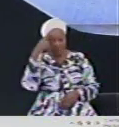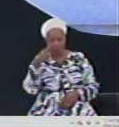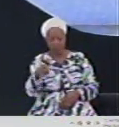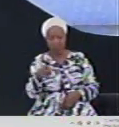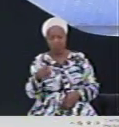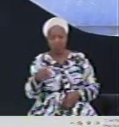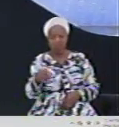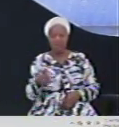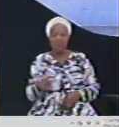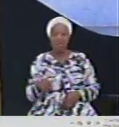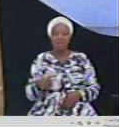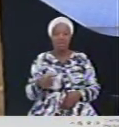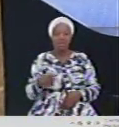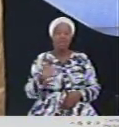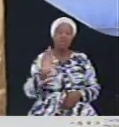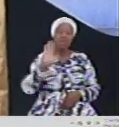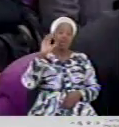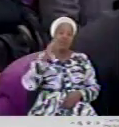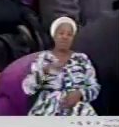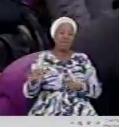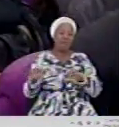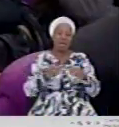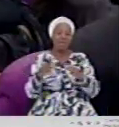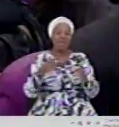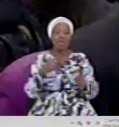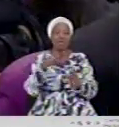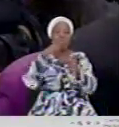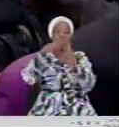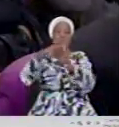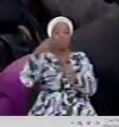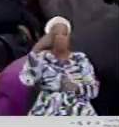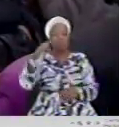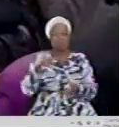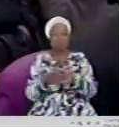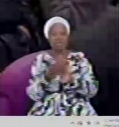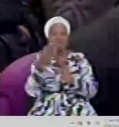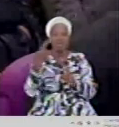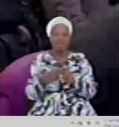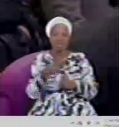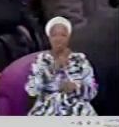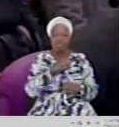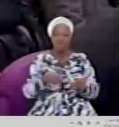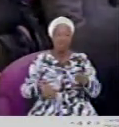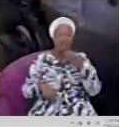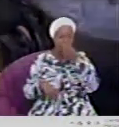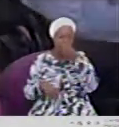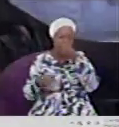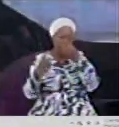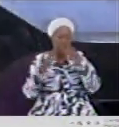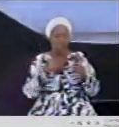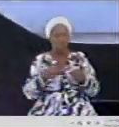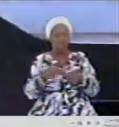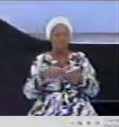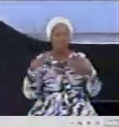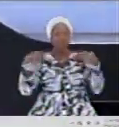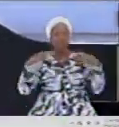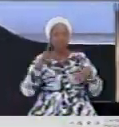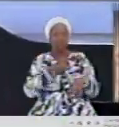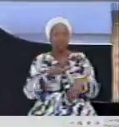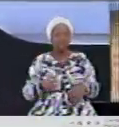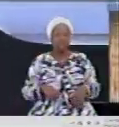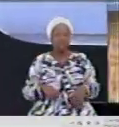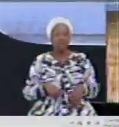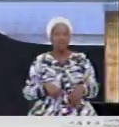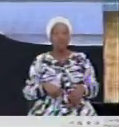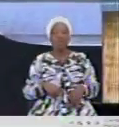He will act positively. Yeah. And the angel of the Lord is still there for them. He